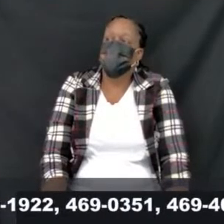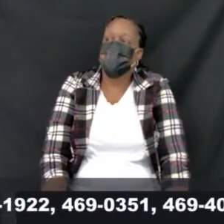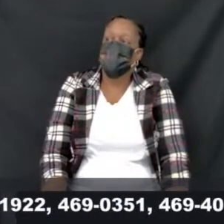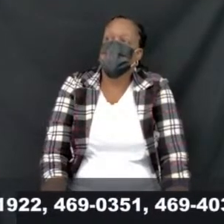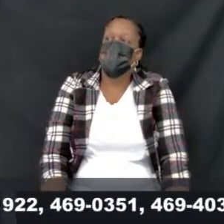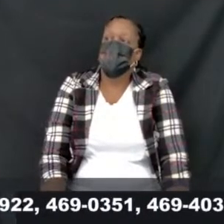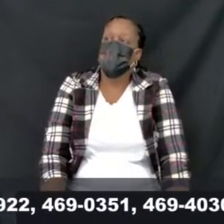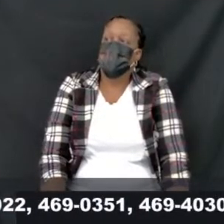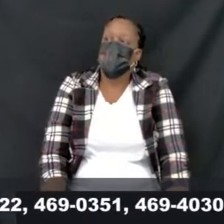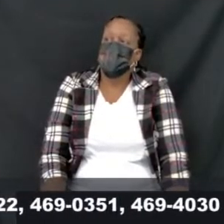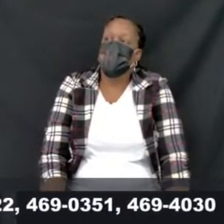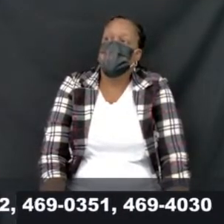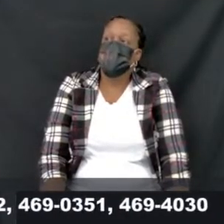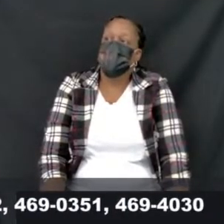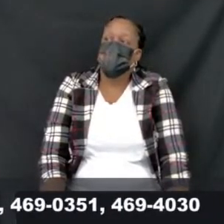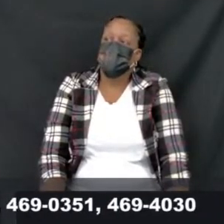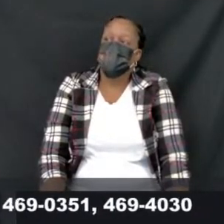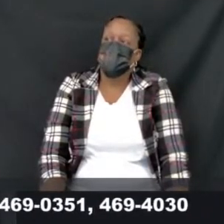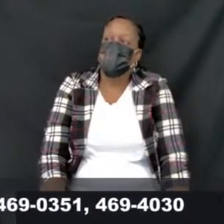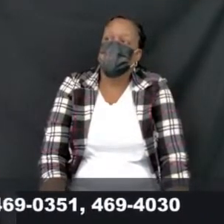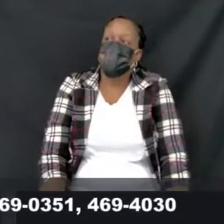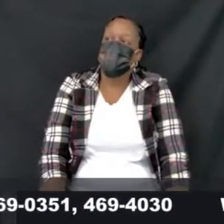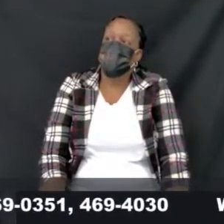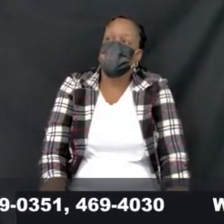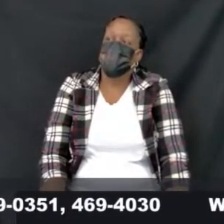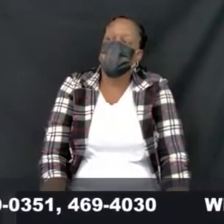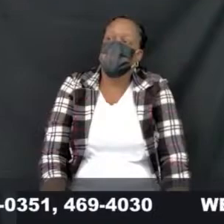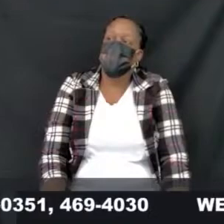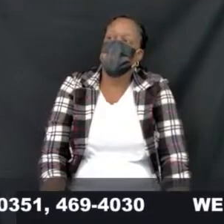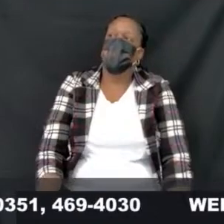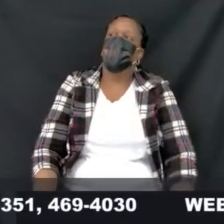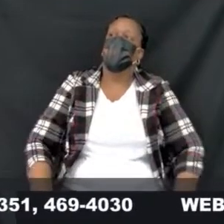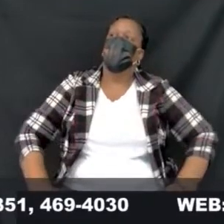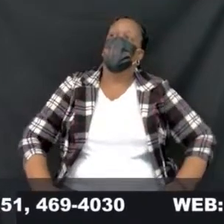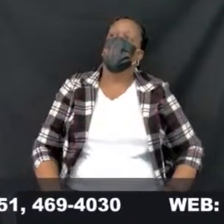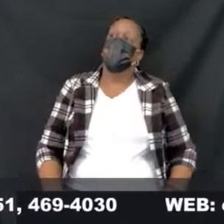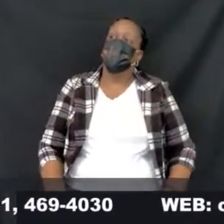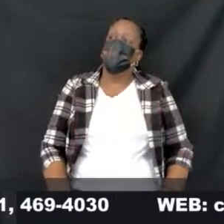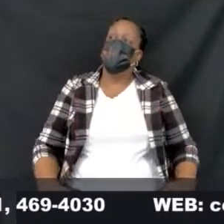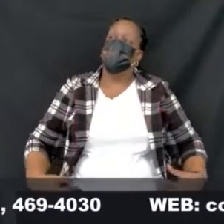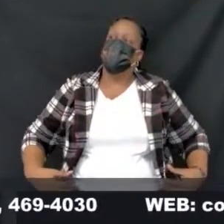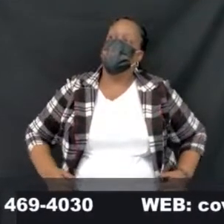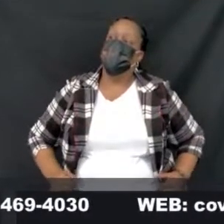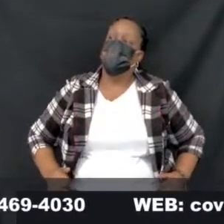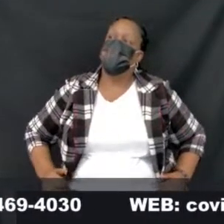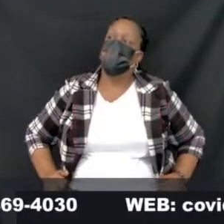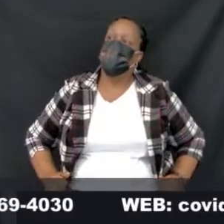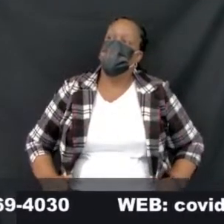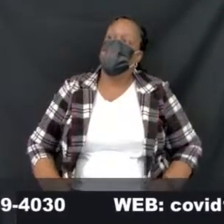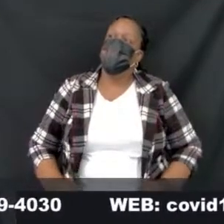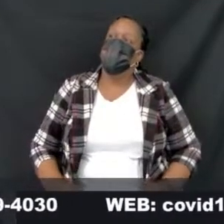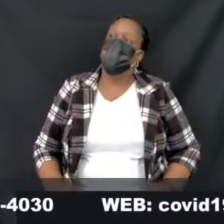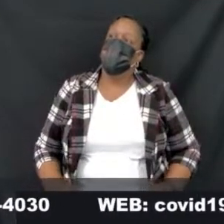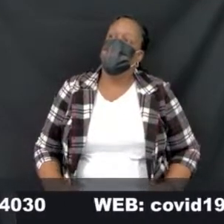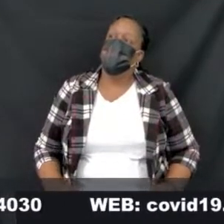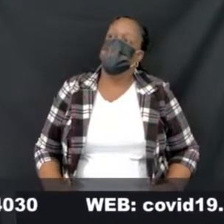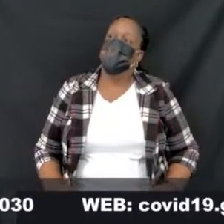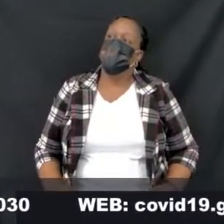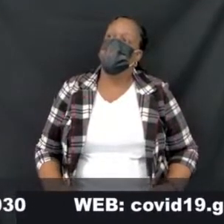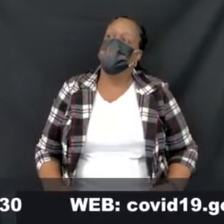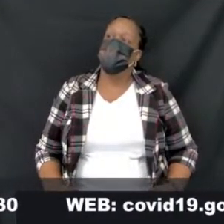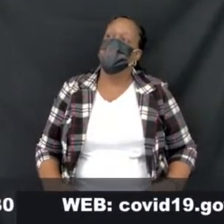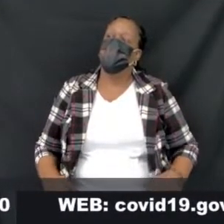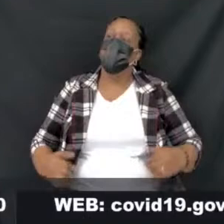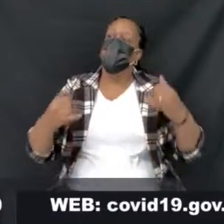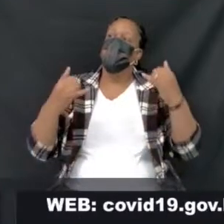Mr. Henry, but I want to also use this opportunity to promote the St. Kitts and Nevis Population and Housing Census